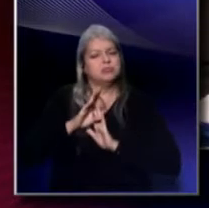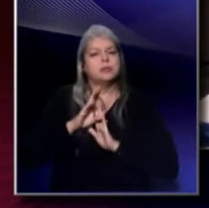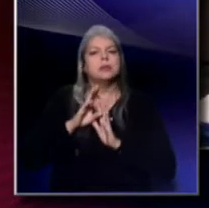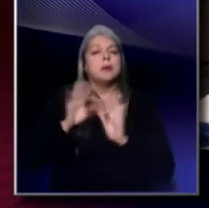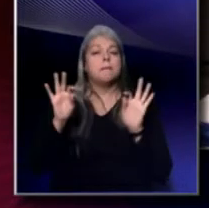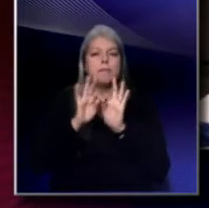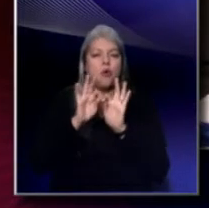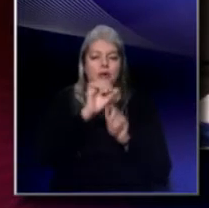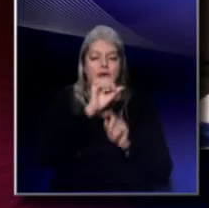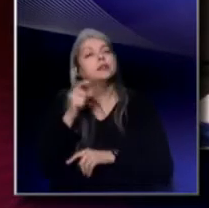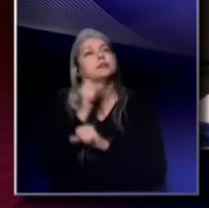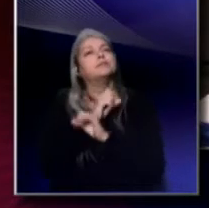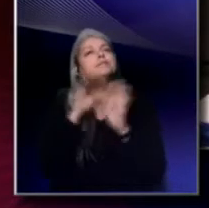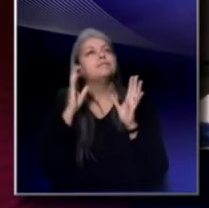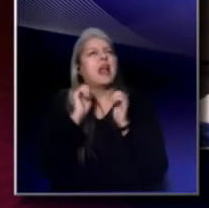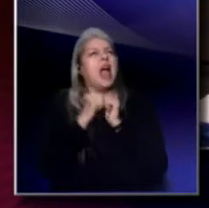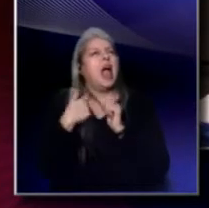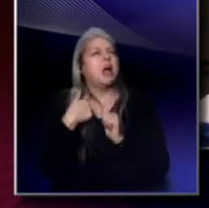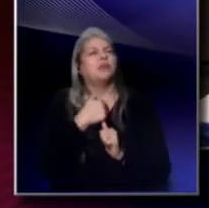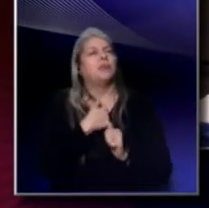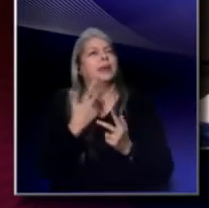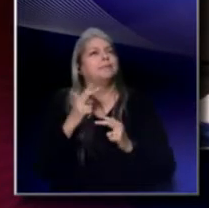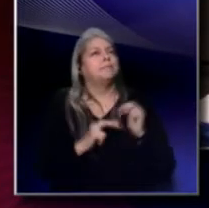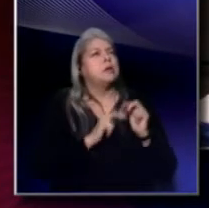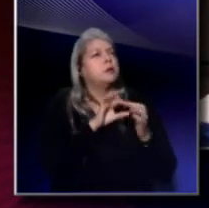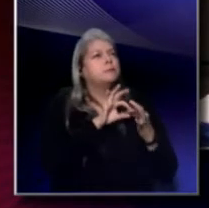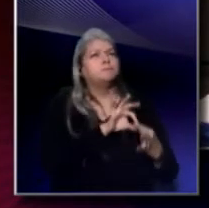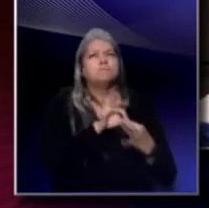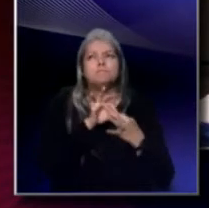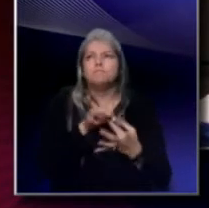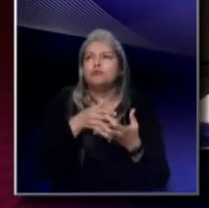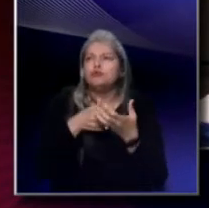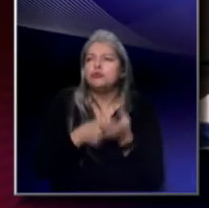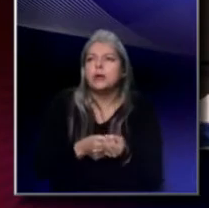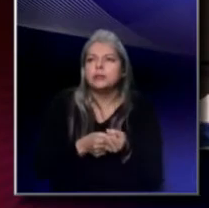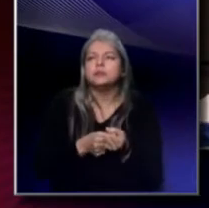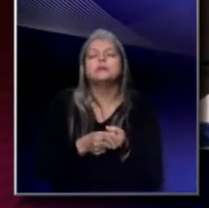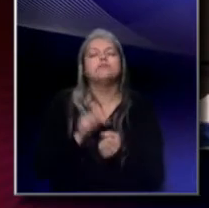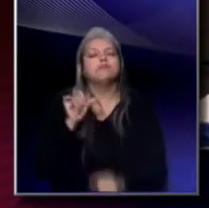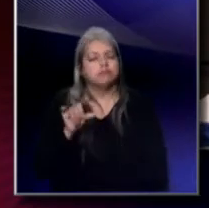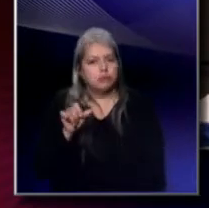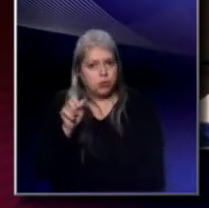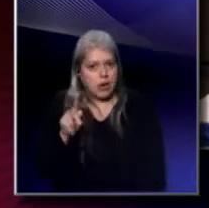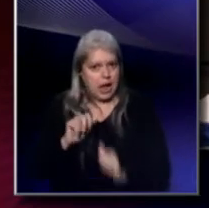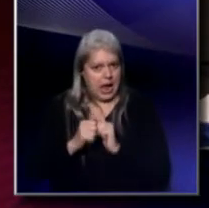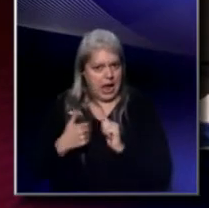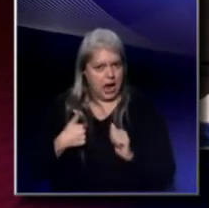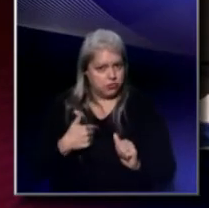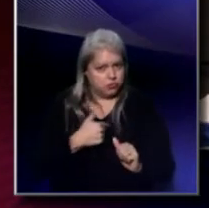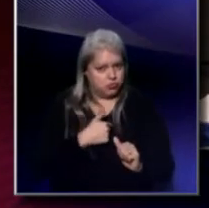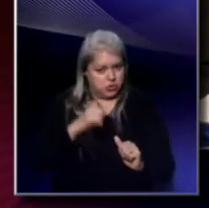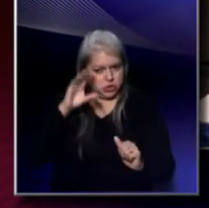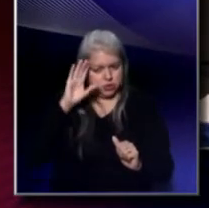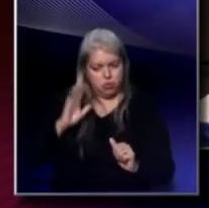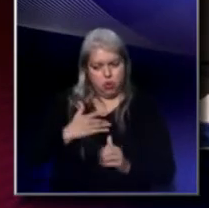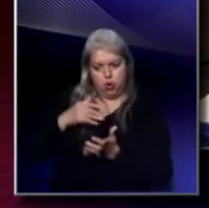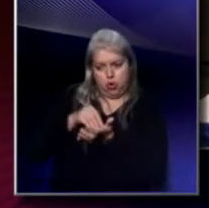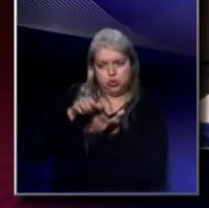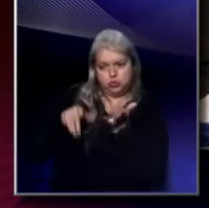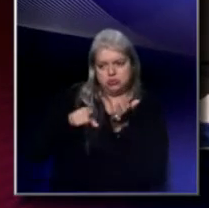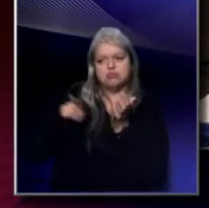that accountability. Build trust is that, okay, how do we know that our students